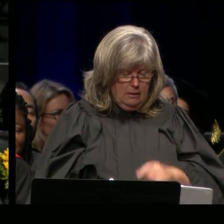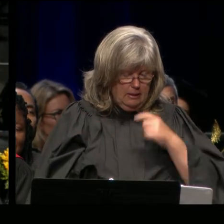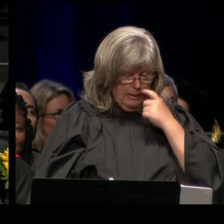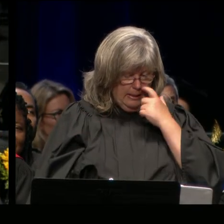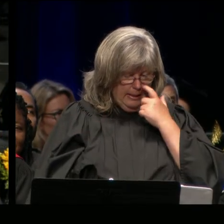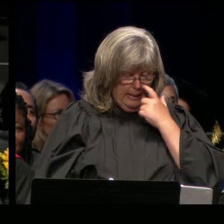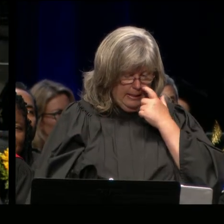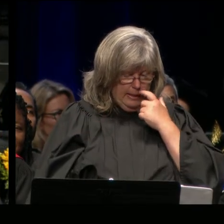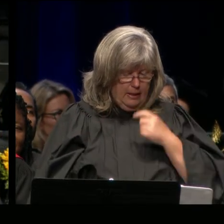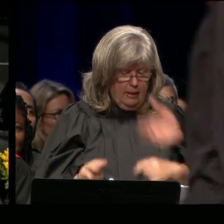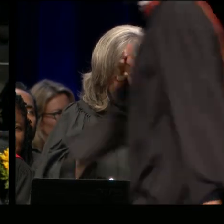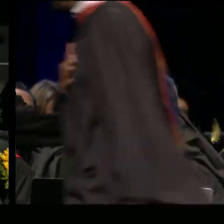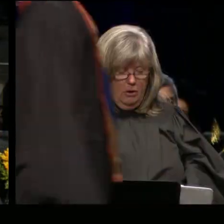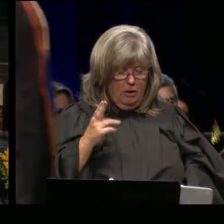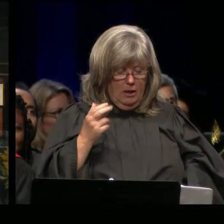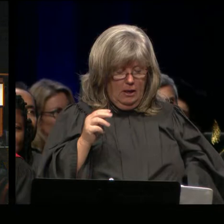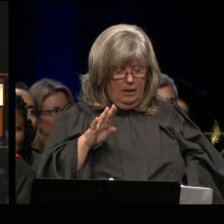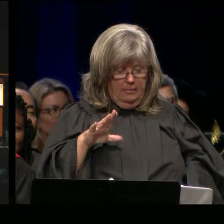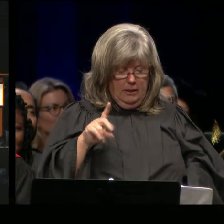Muhammad Imran.